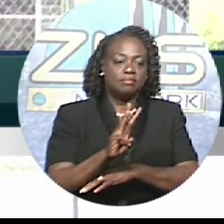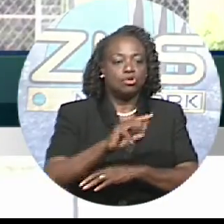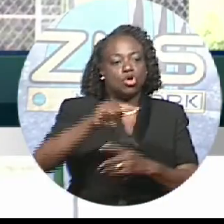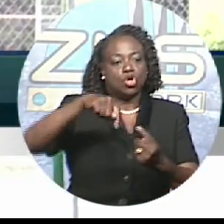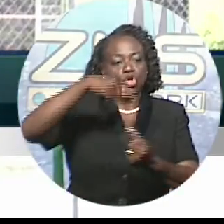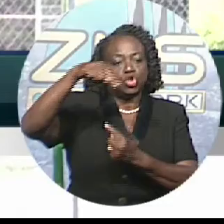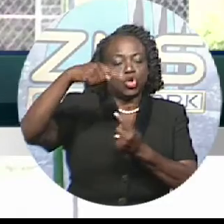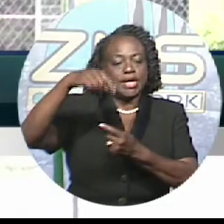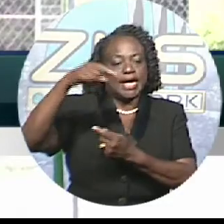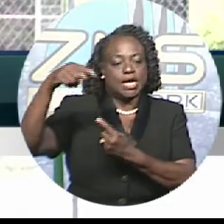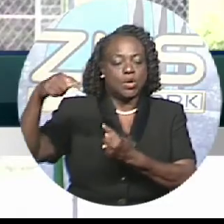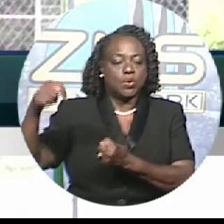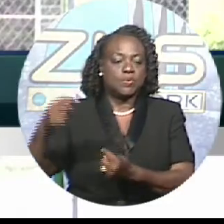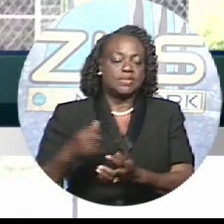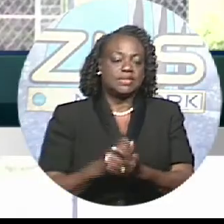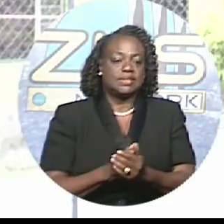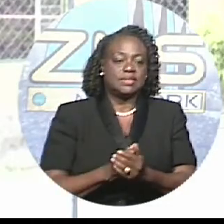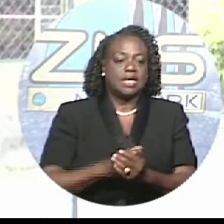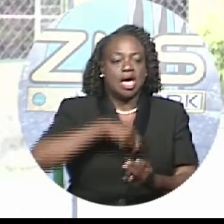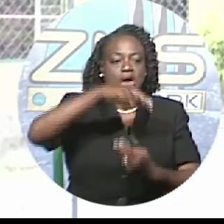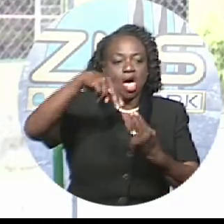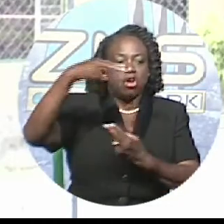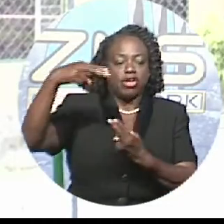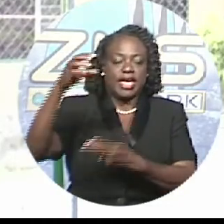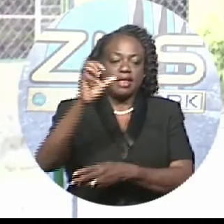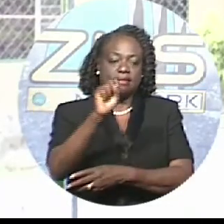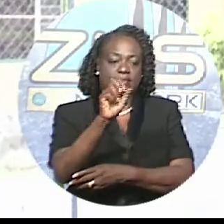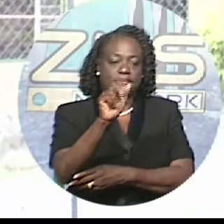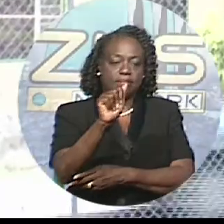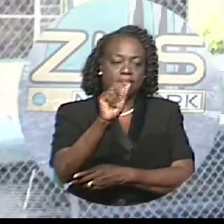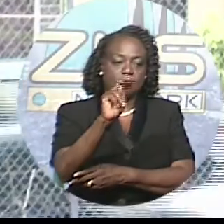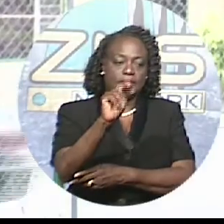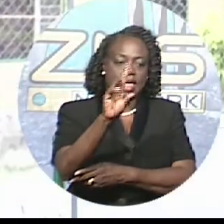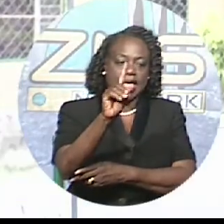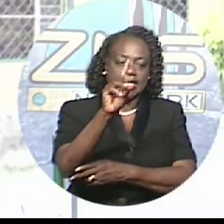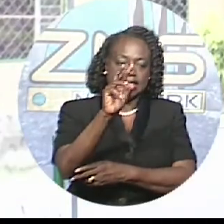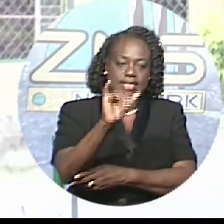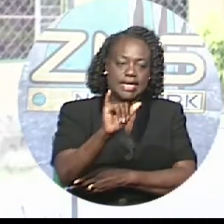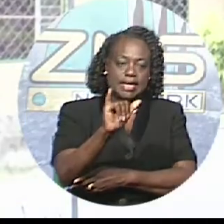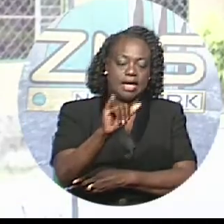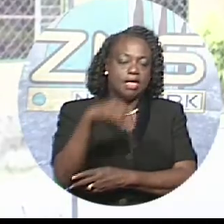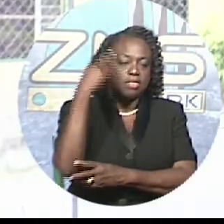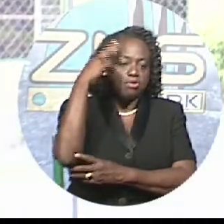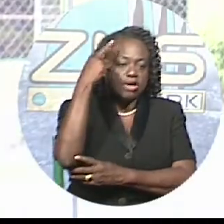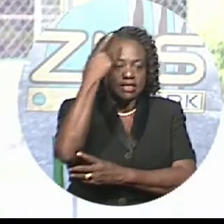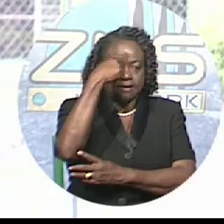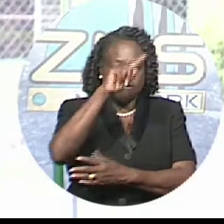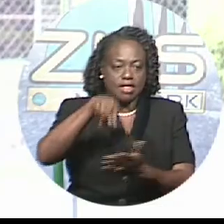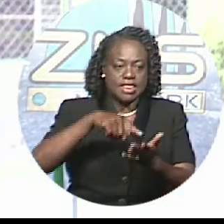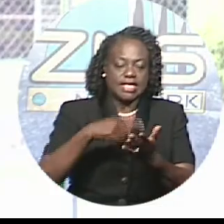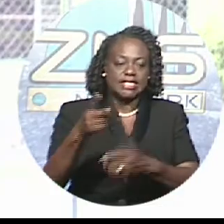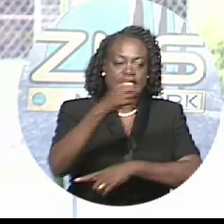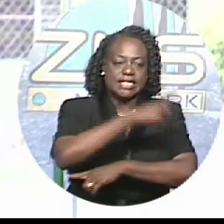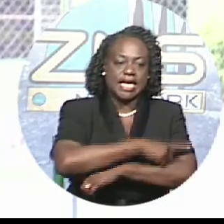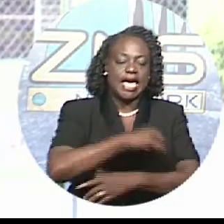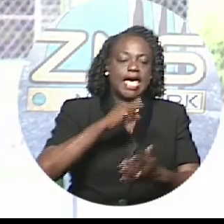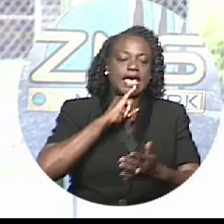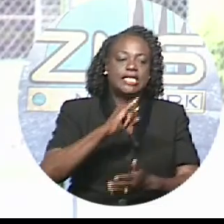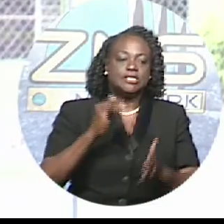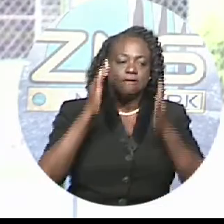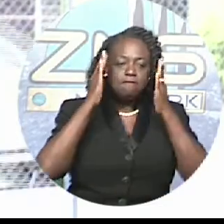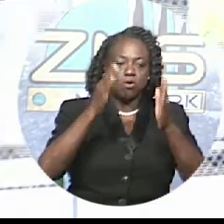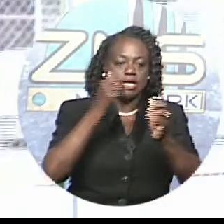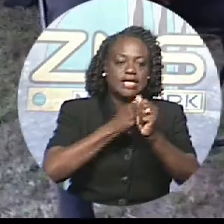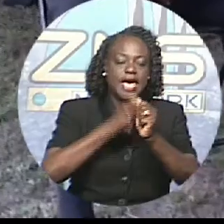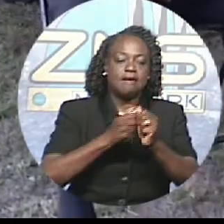all have had suffered under Hurricane Sandy. The purpose of this day is to focus everyone in the globe